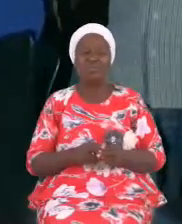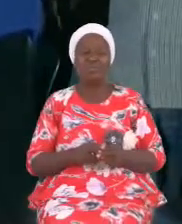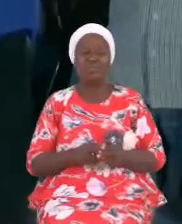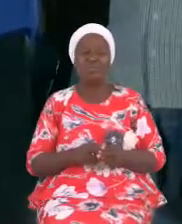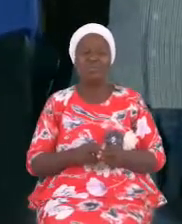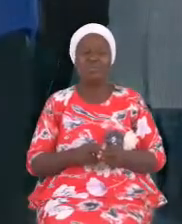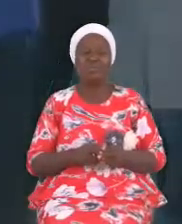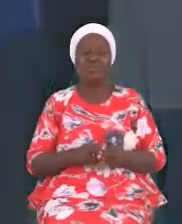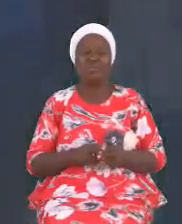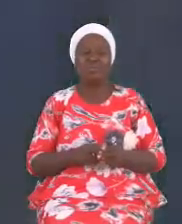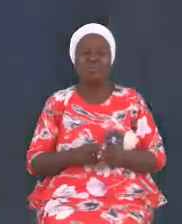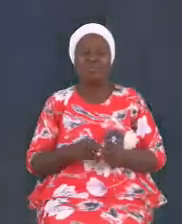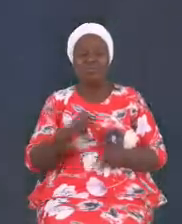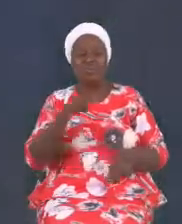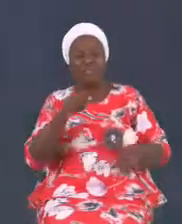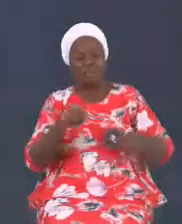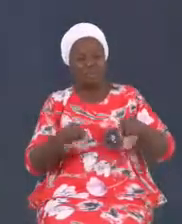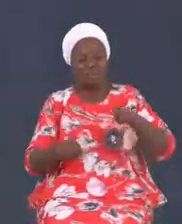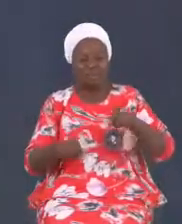Paralysis,